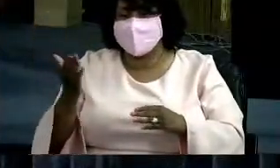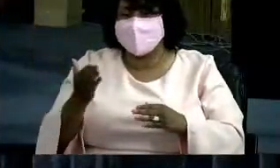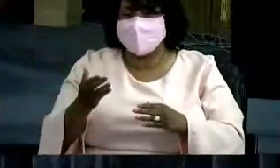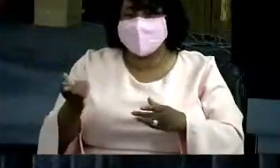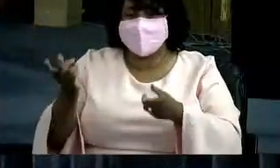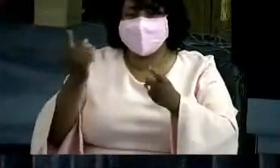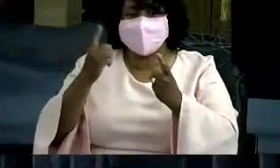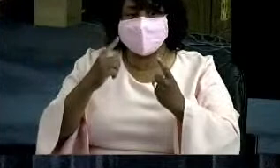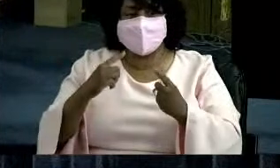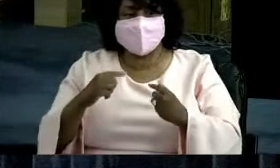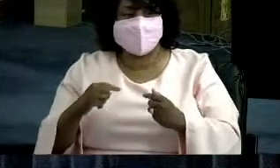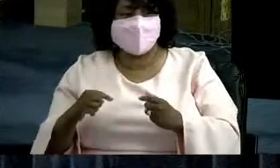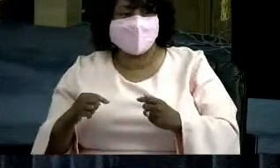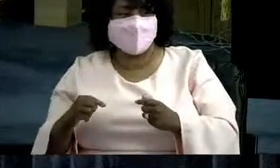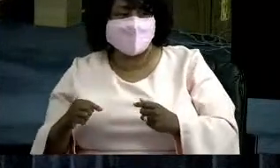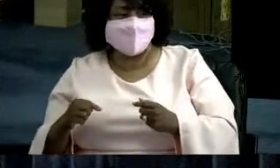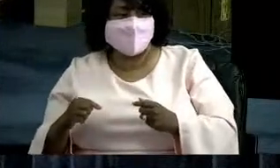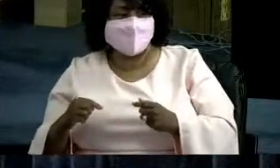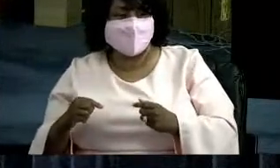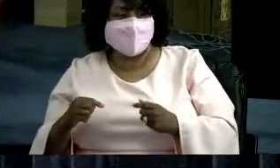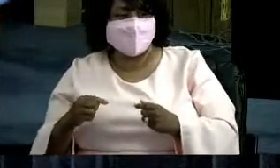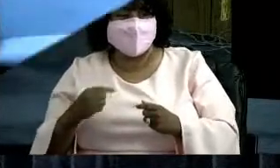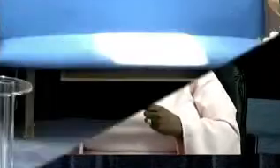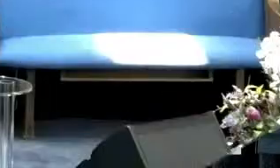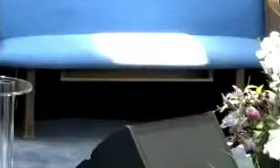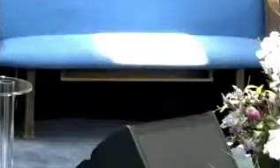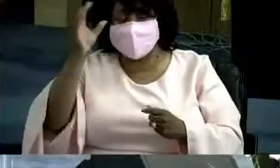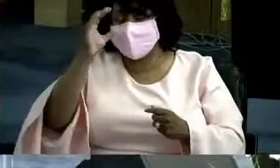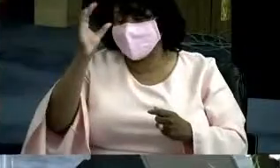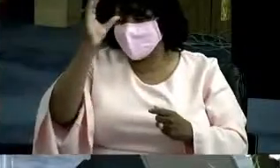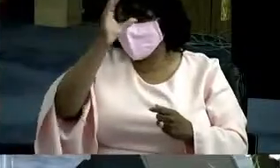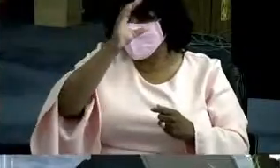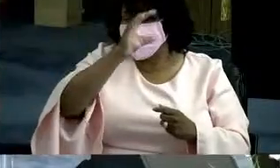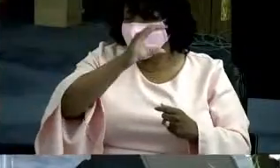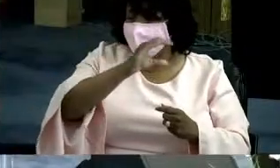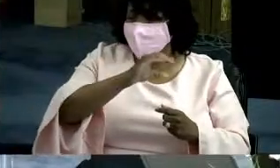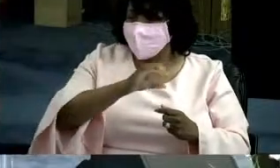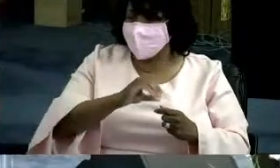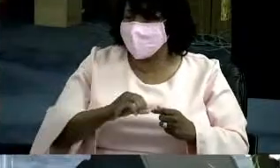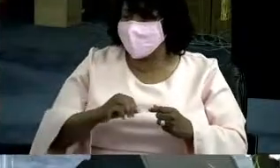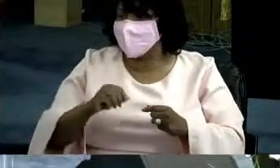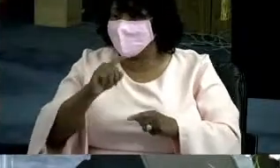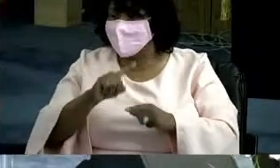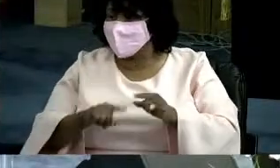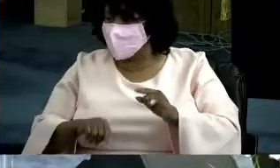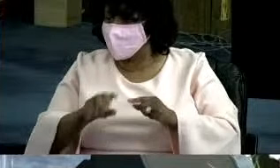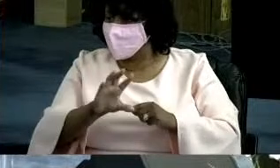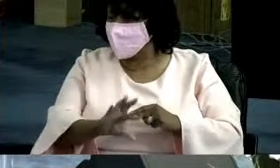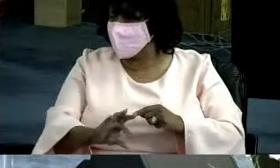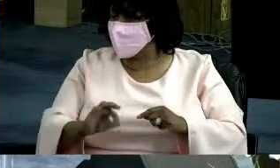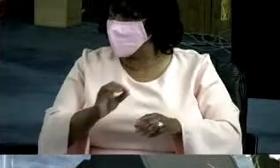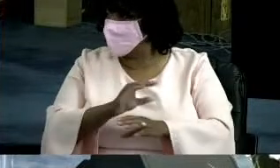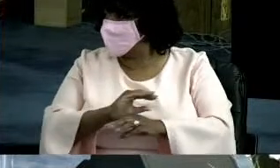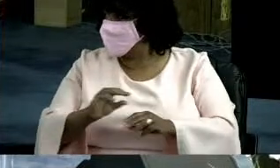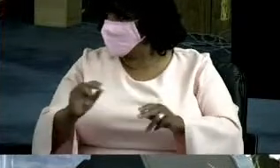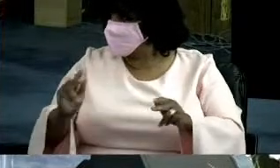Come on, you all know it. Come on, say, I searched all over, couldn't find.